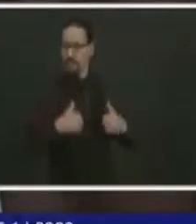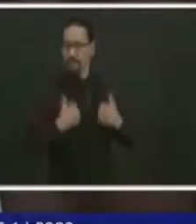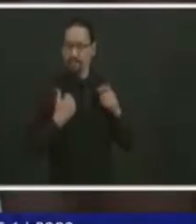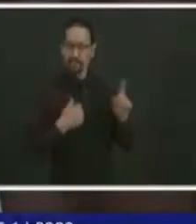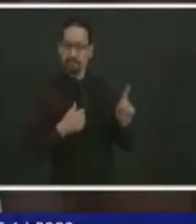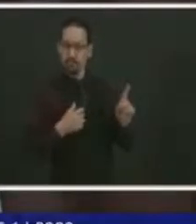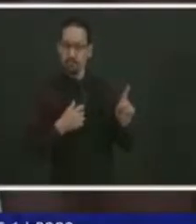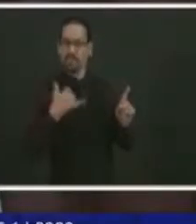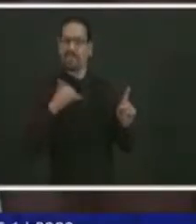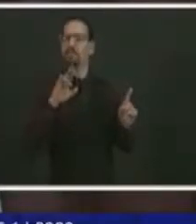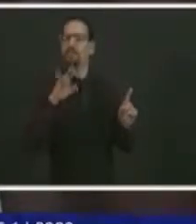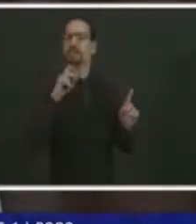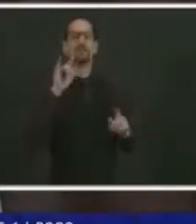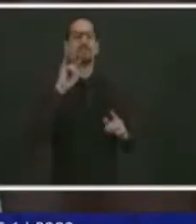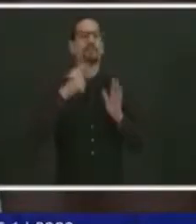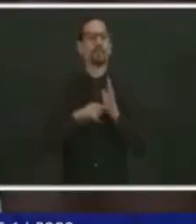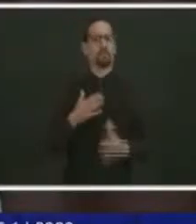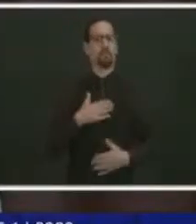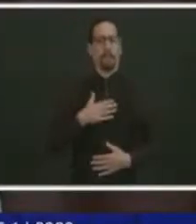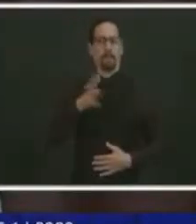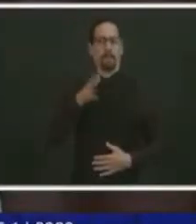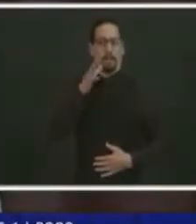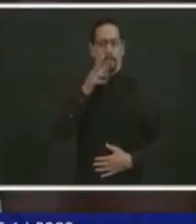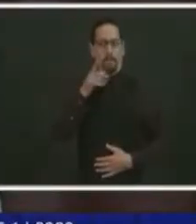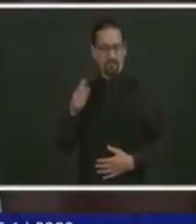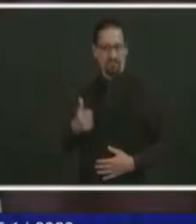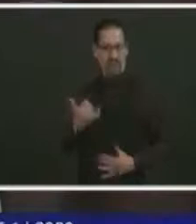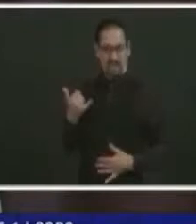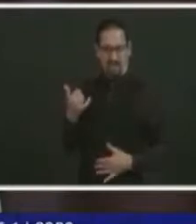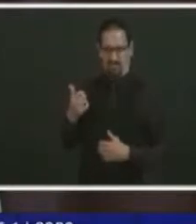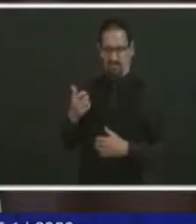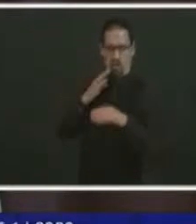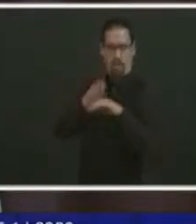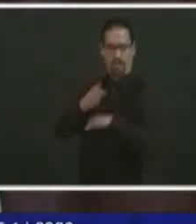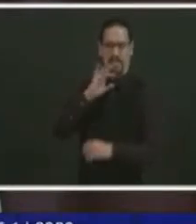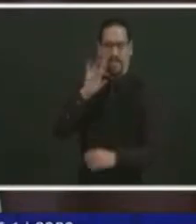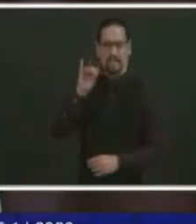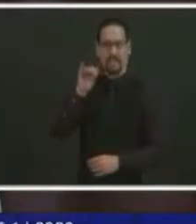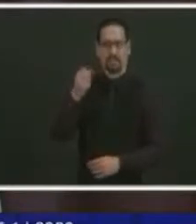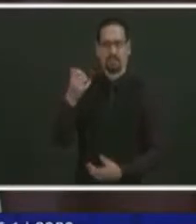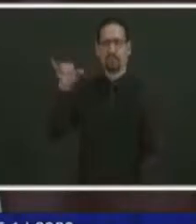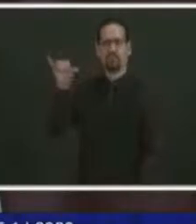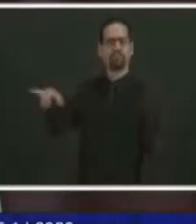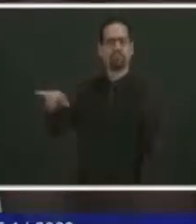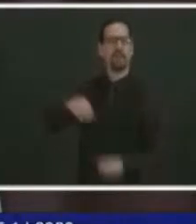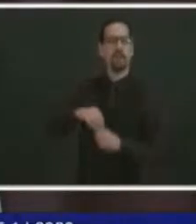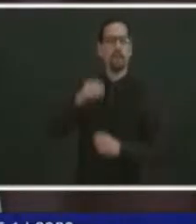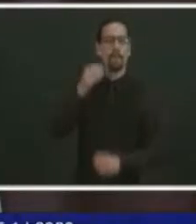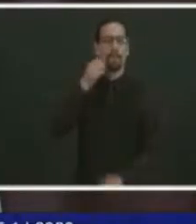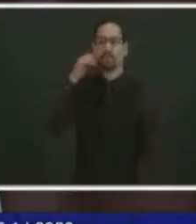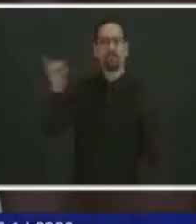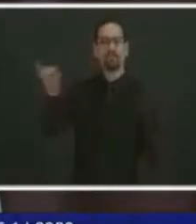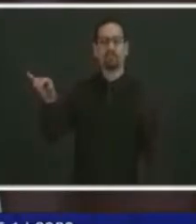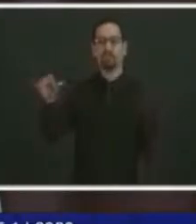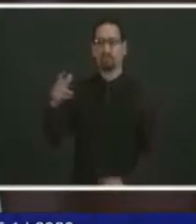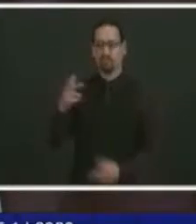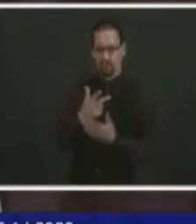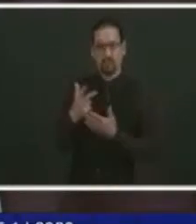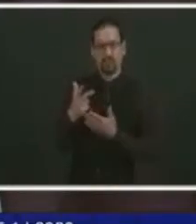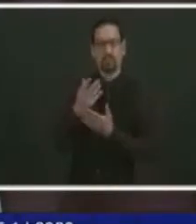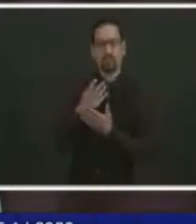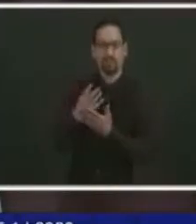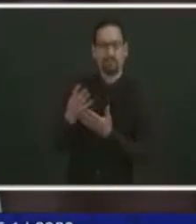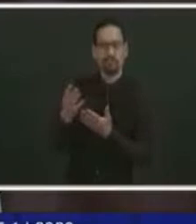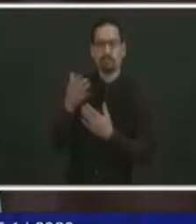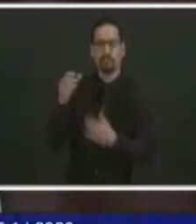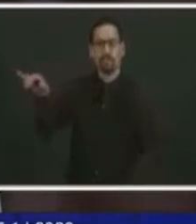also been in her home for several weeks, and we're figuring out creative ways to work through it.